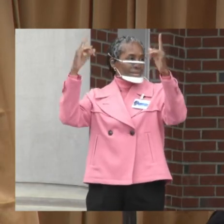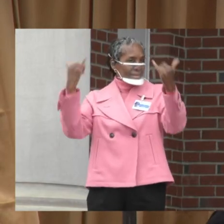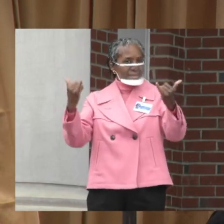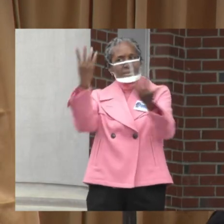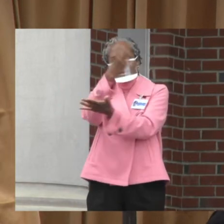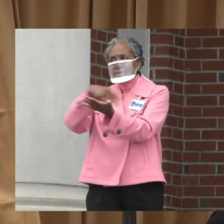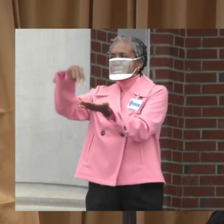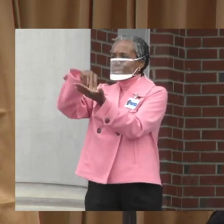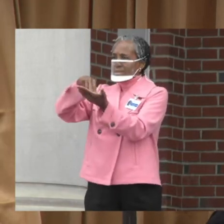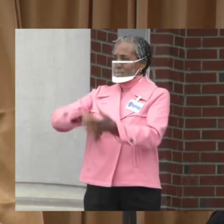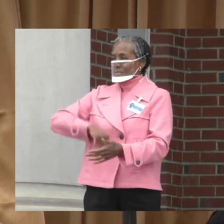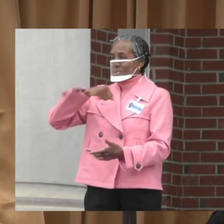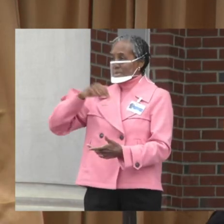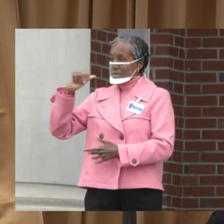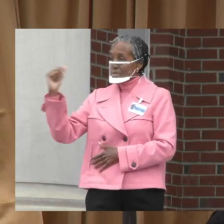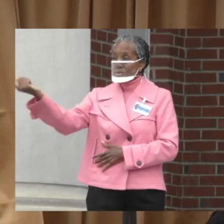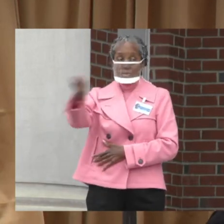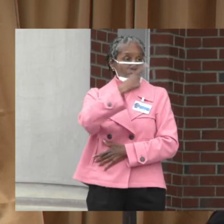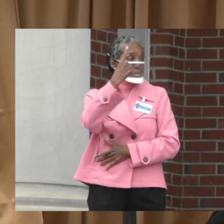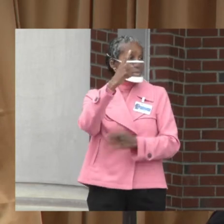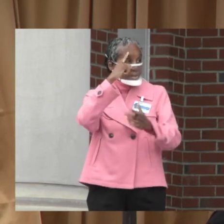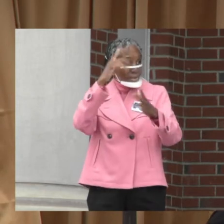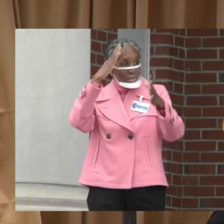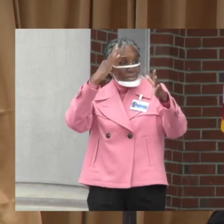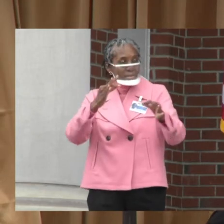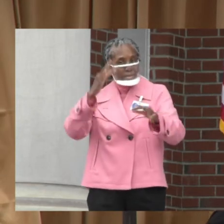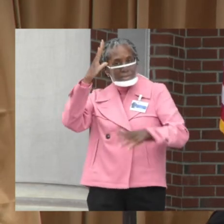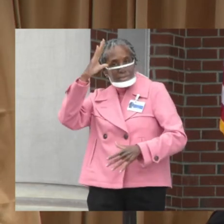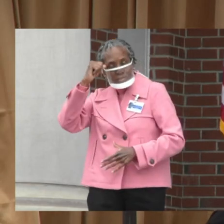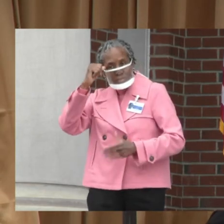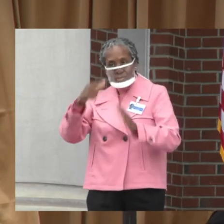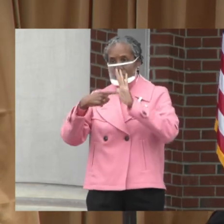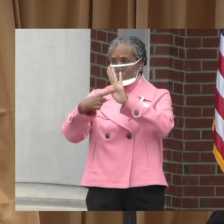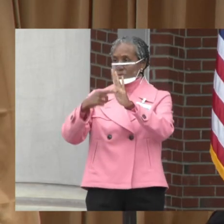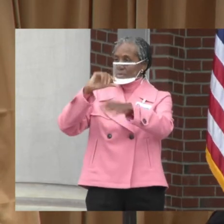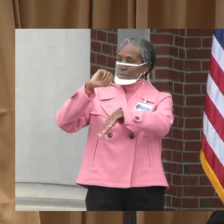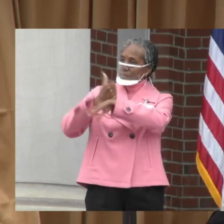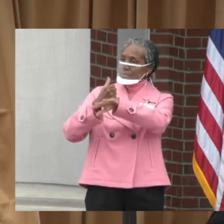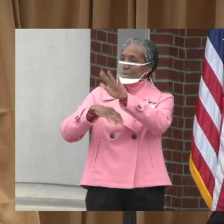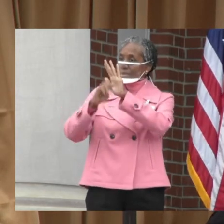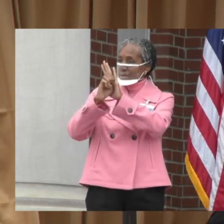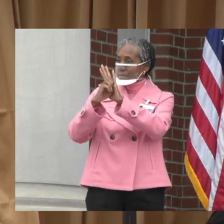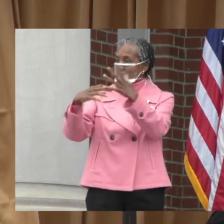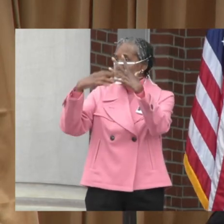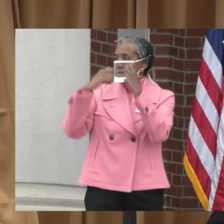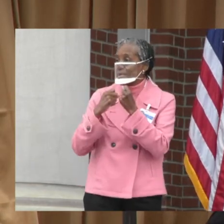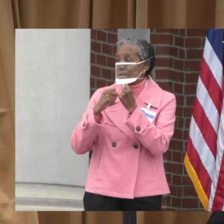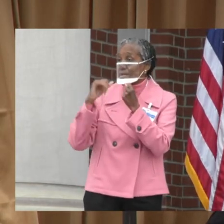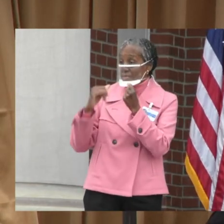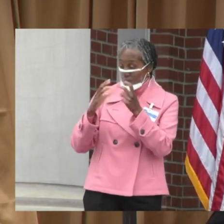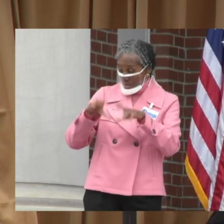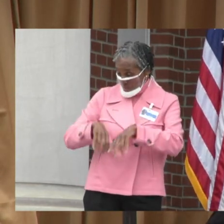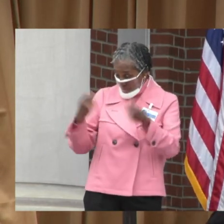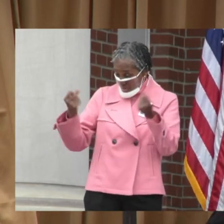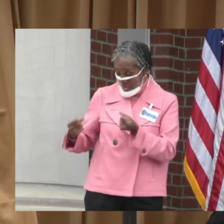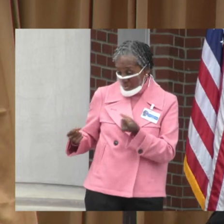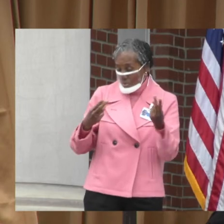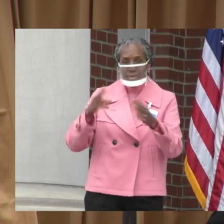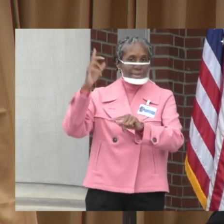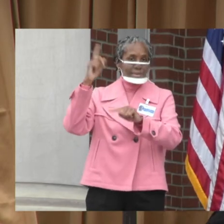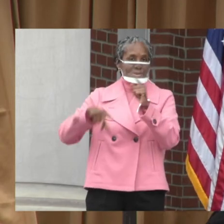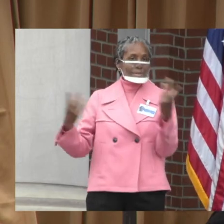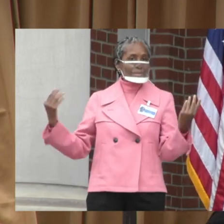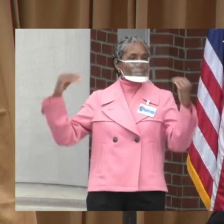proudly, knowing that your dedication is one of example and virtue that cannot be broken.